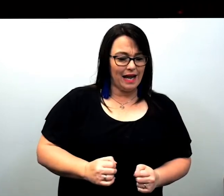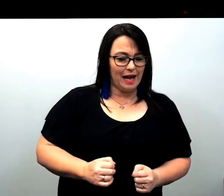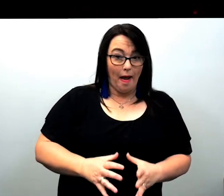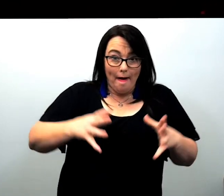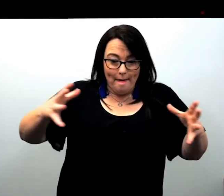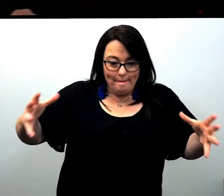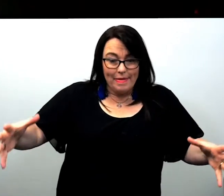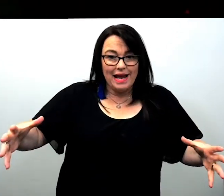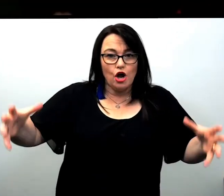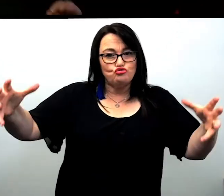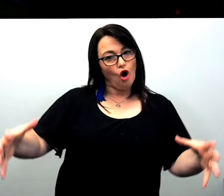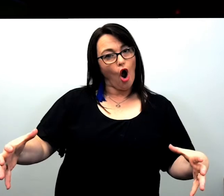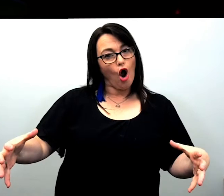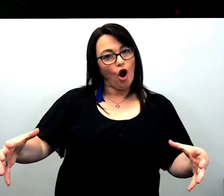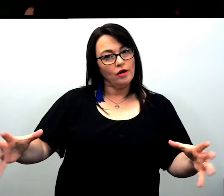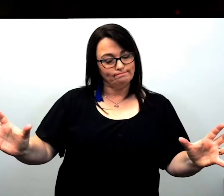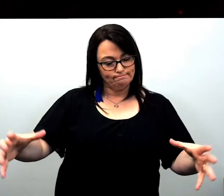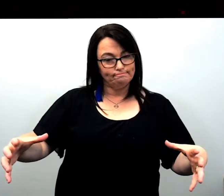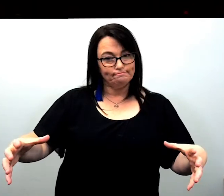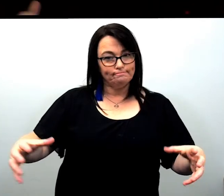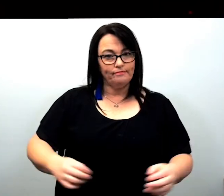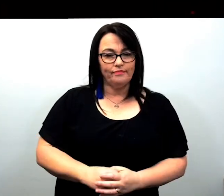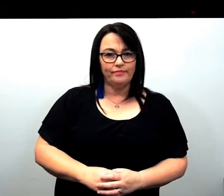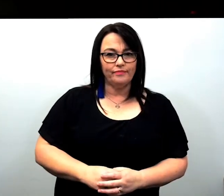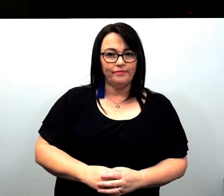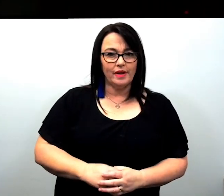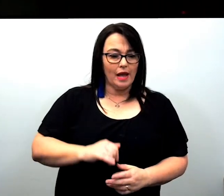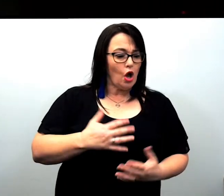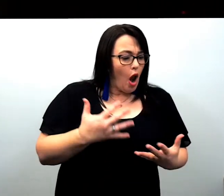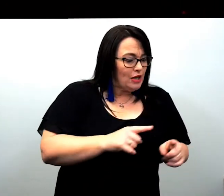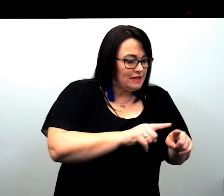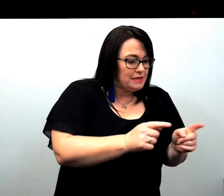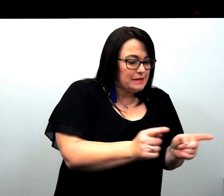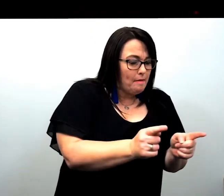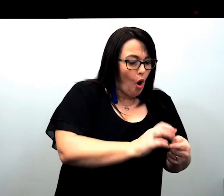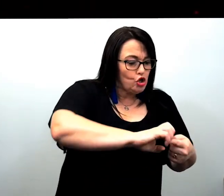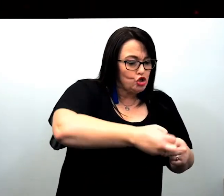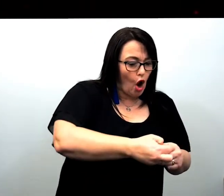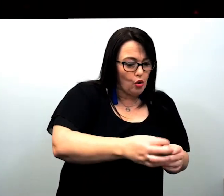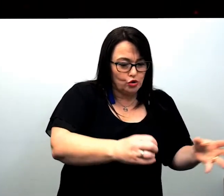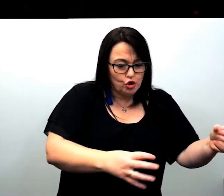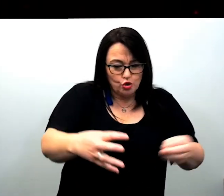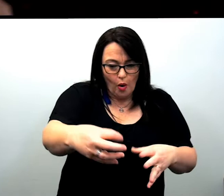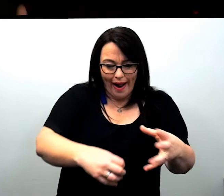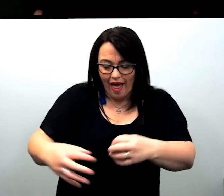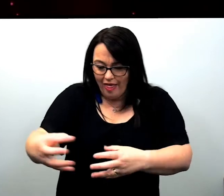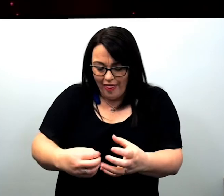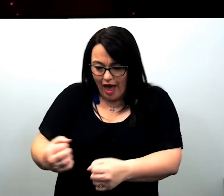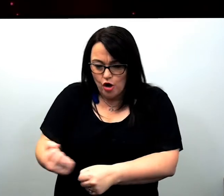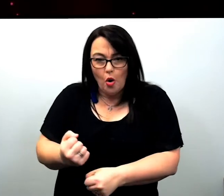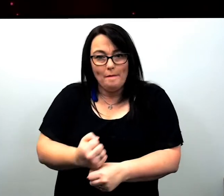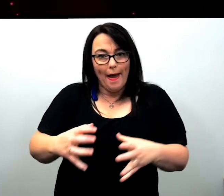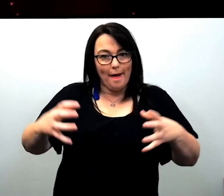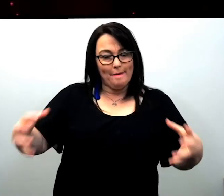together to form a larger rock, such as a ledge or a slab. It meant many stones joined together to form a